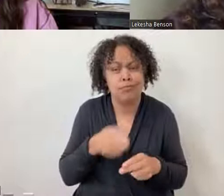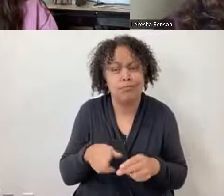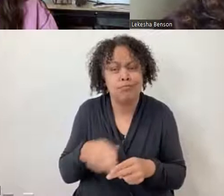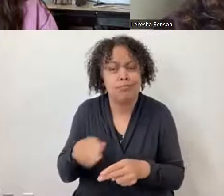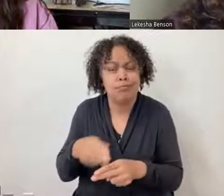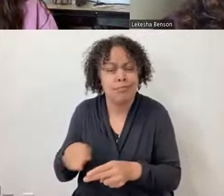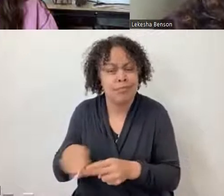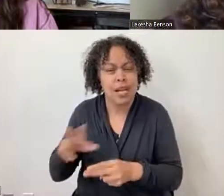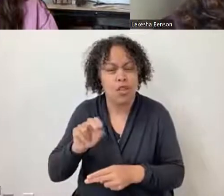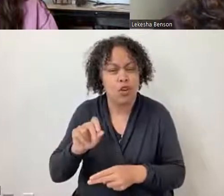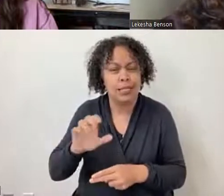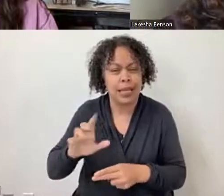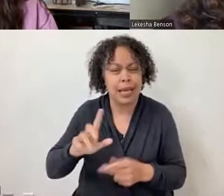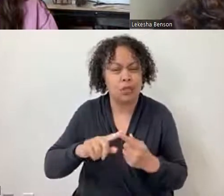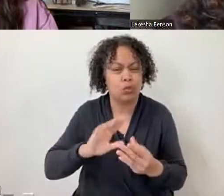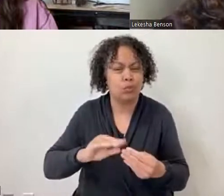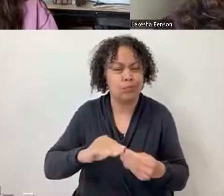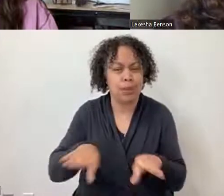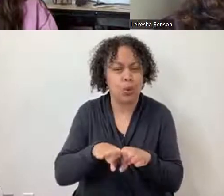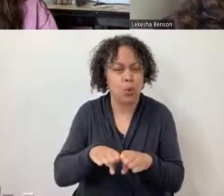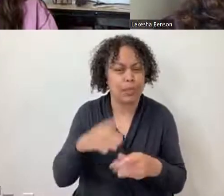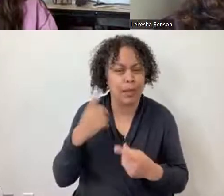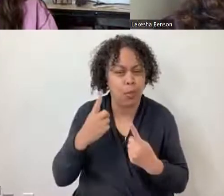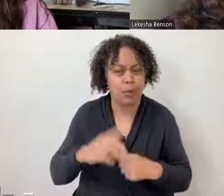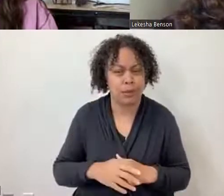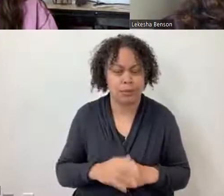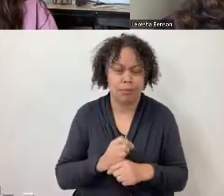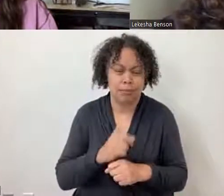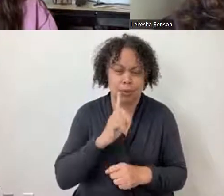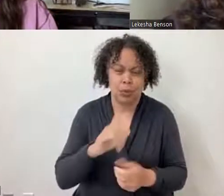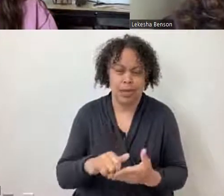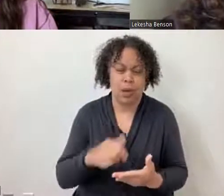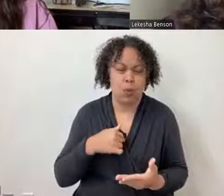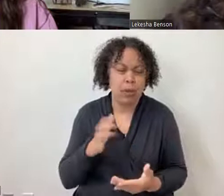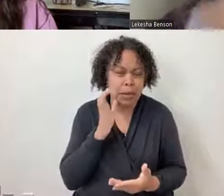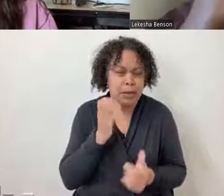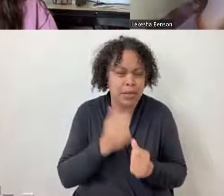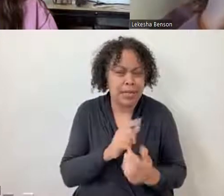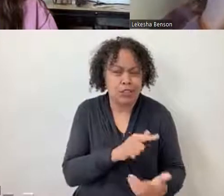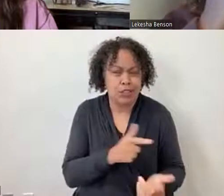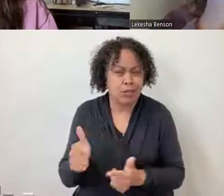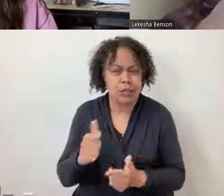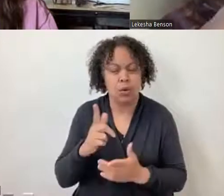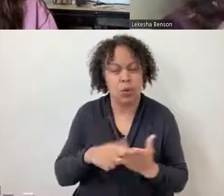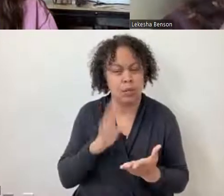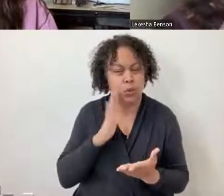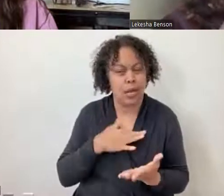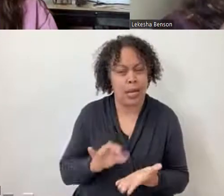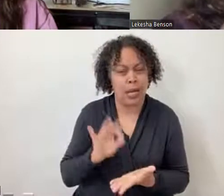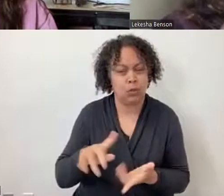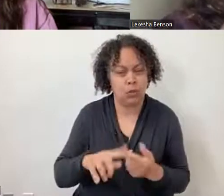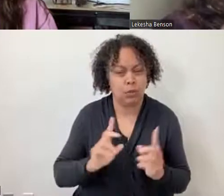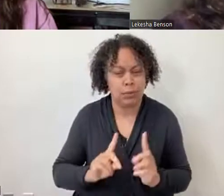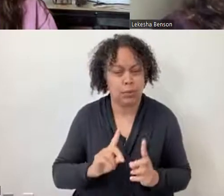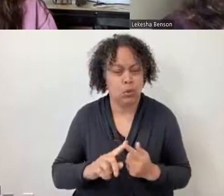provide some closing thoughts. Want to ensure that we hear you in terms of things that you folks to take away as we look to close